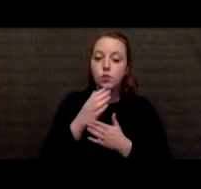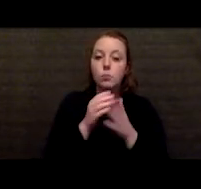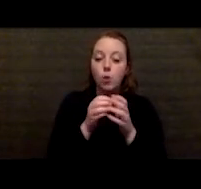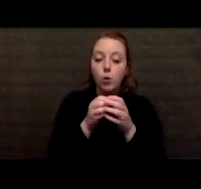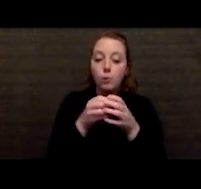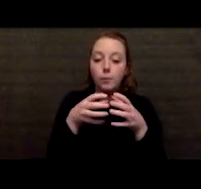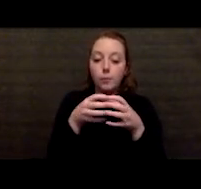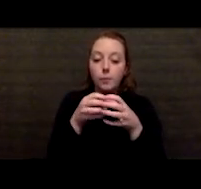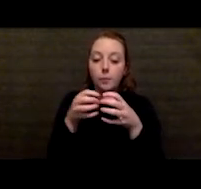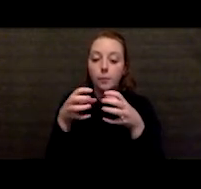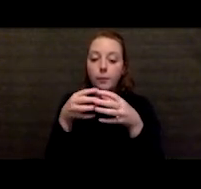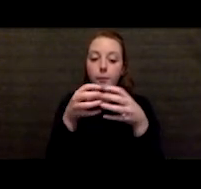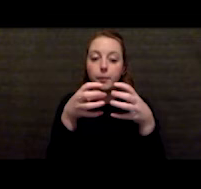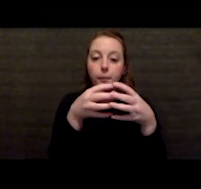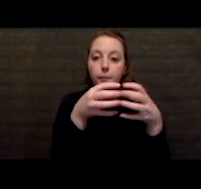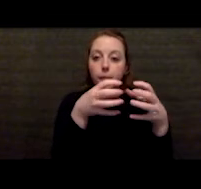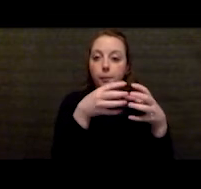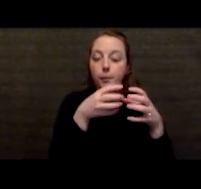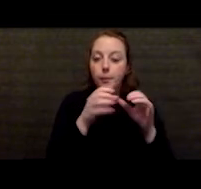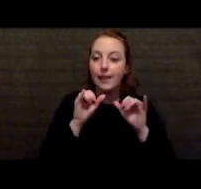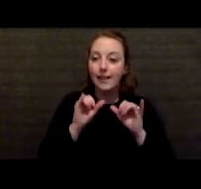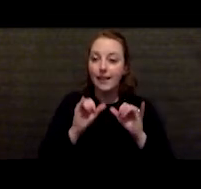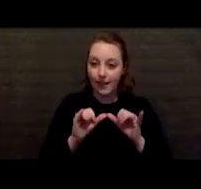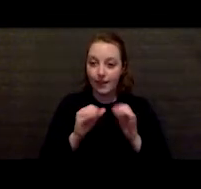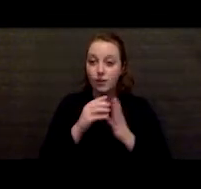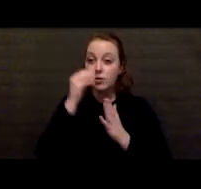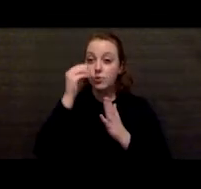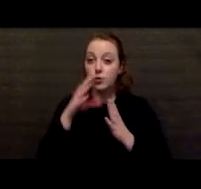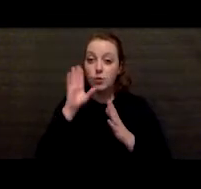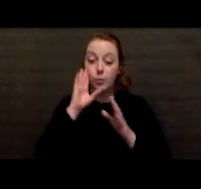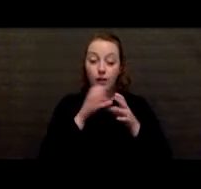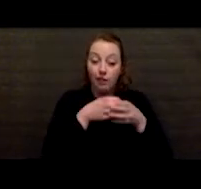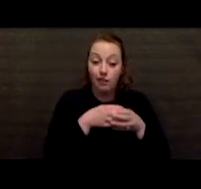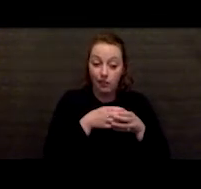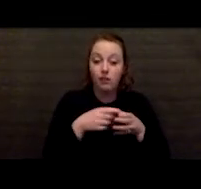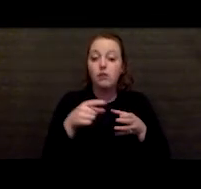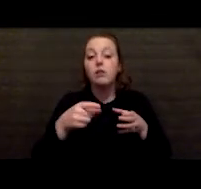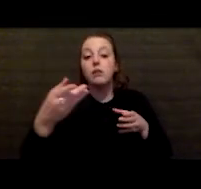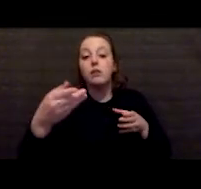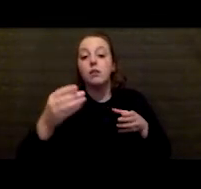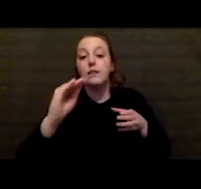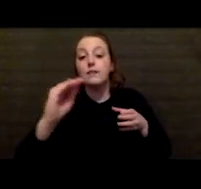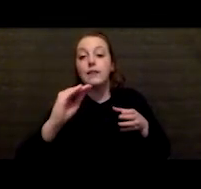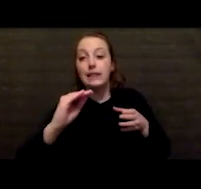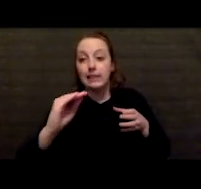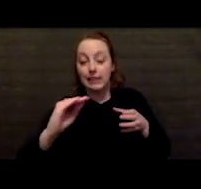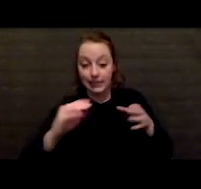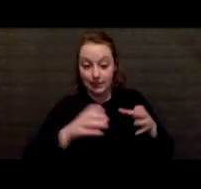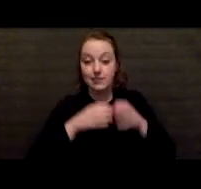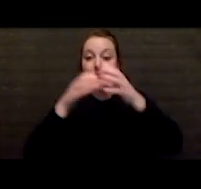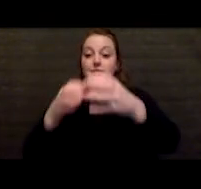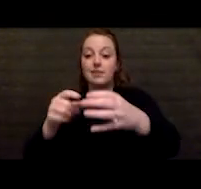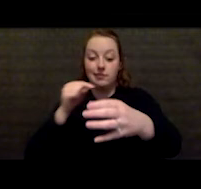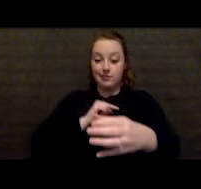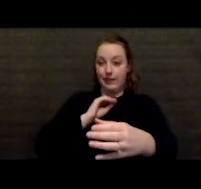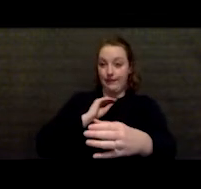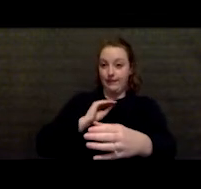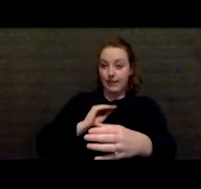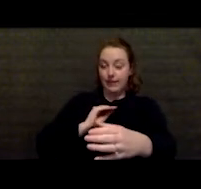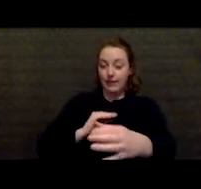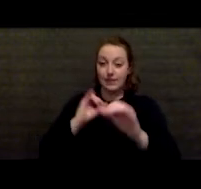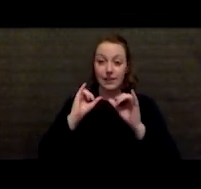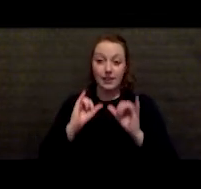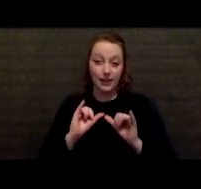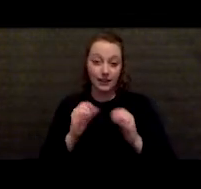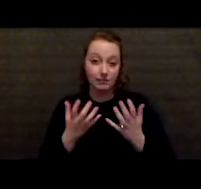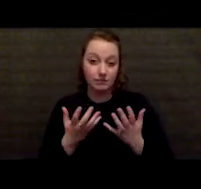existing space, shifting the students around as we do that, or accommodating that over school breaks from a construction standpoint. Thoughts on that?